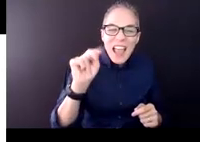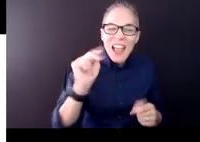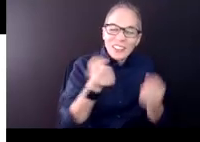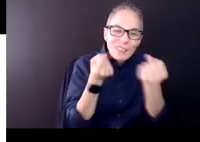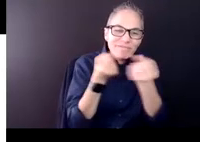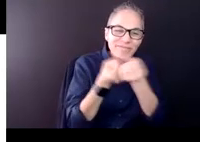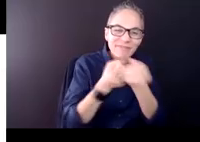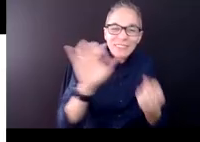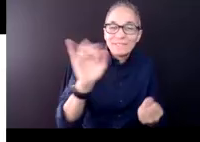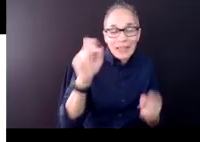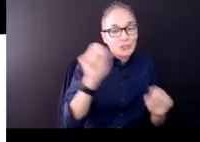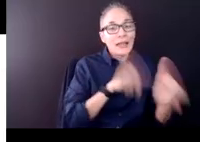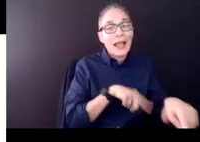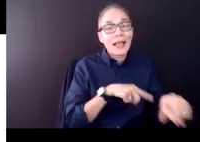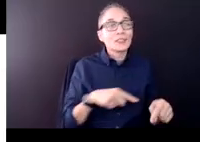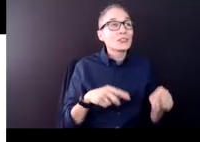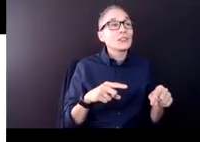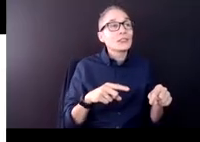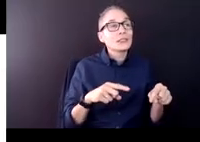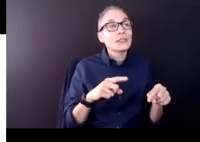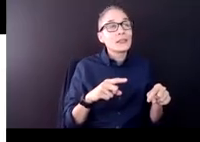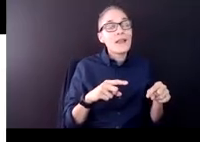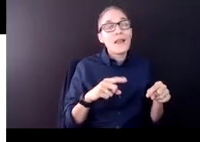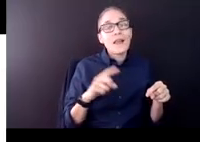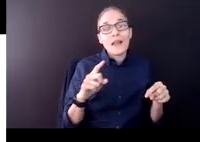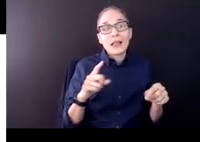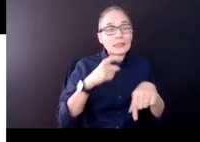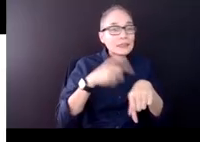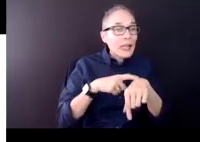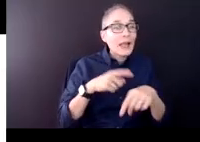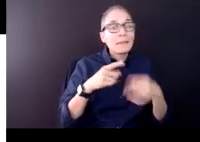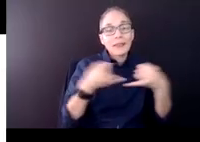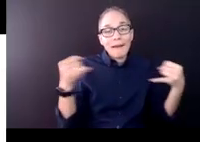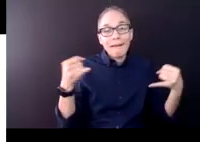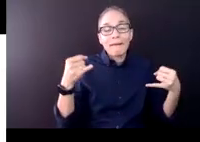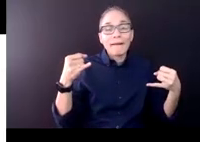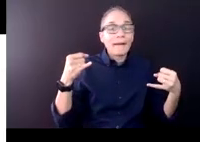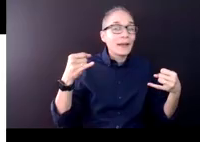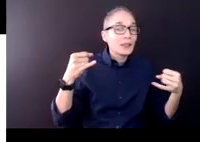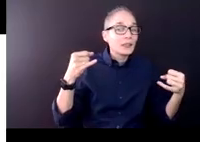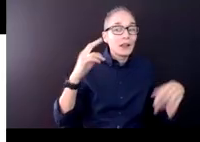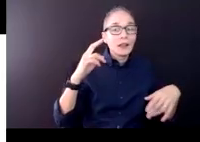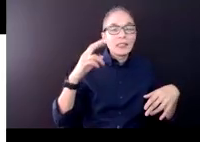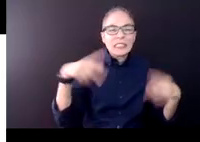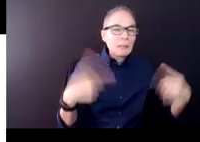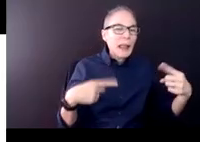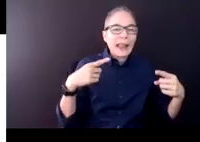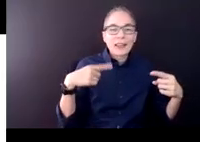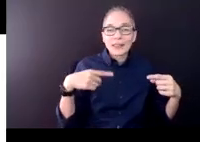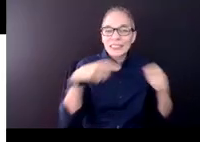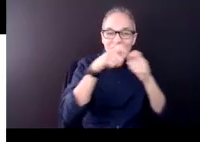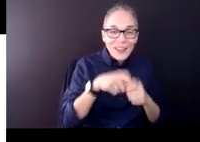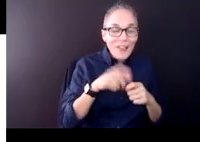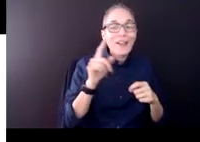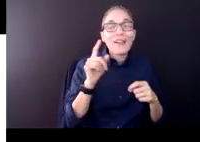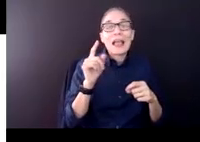would know. So ask it niche details, timelines, canon debates, etc. And